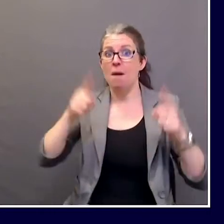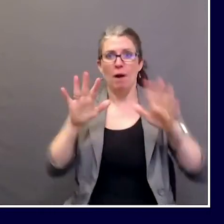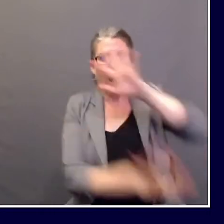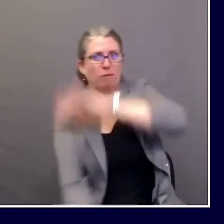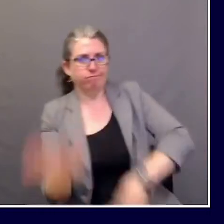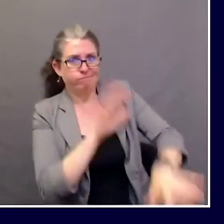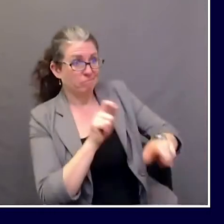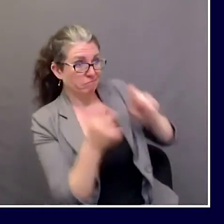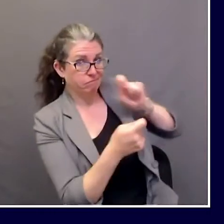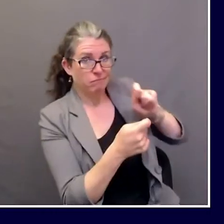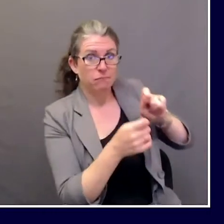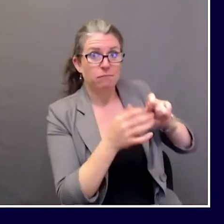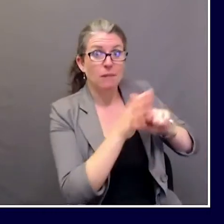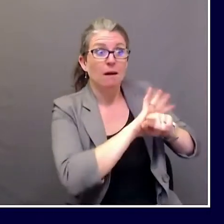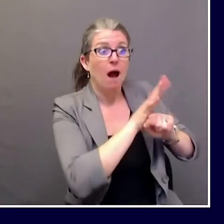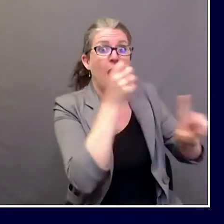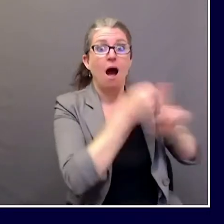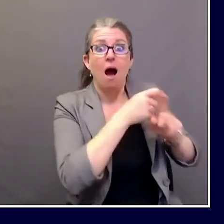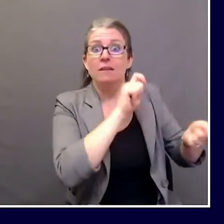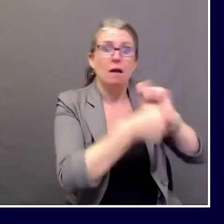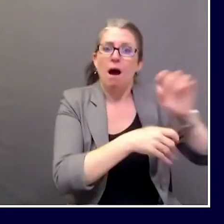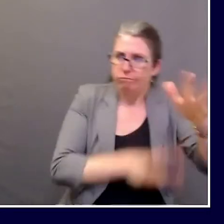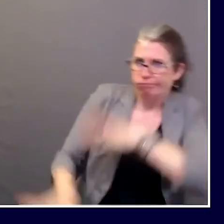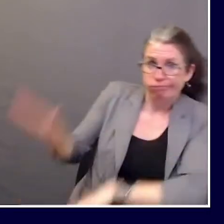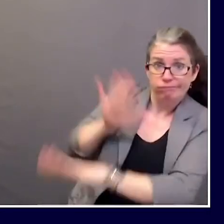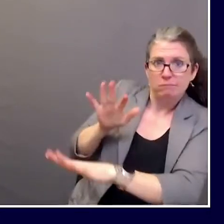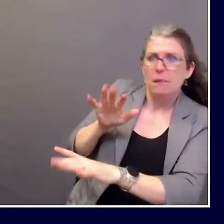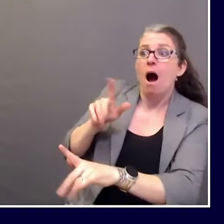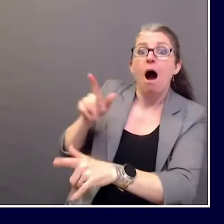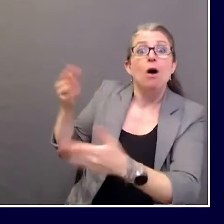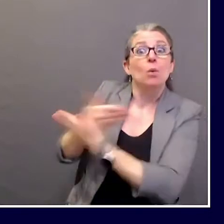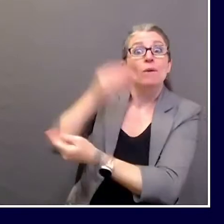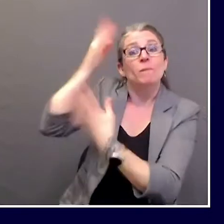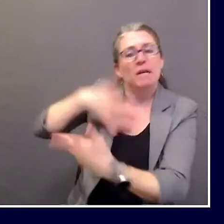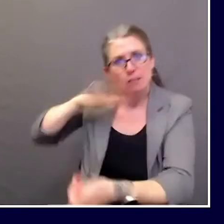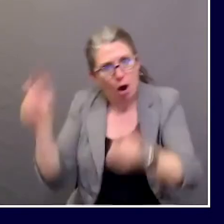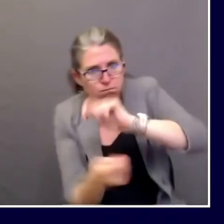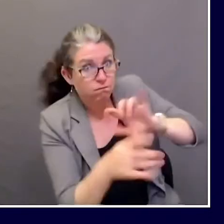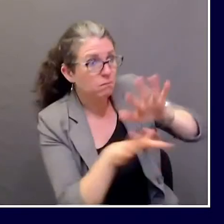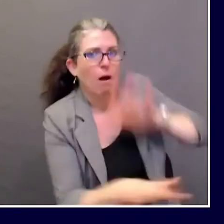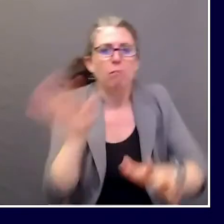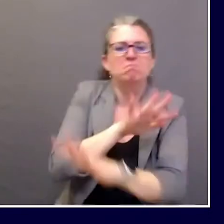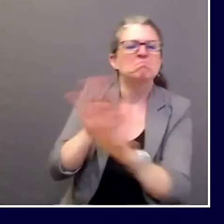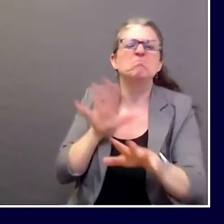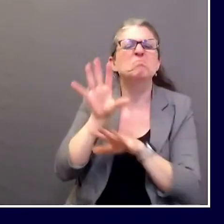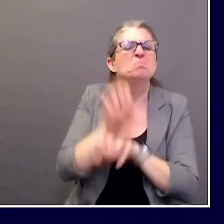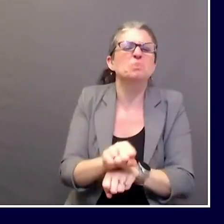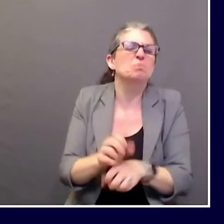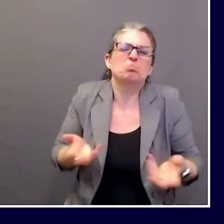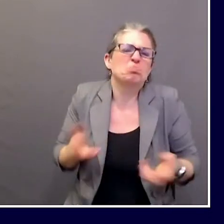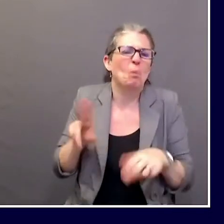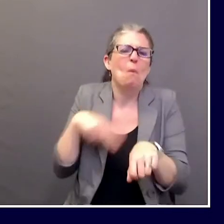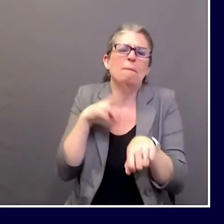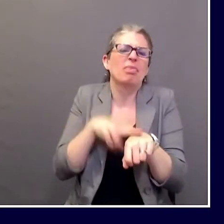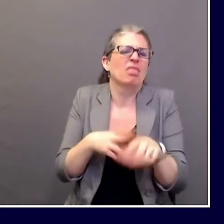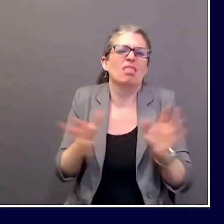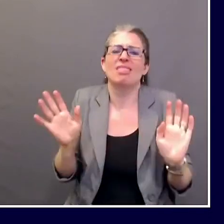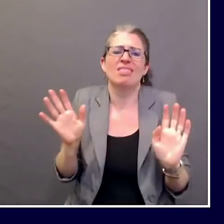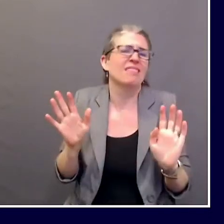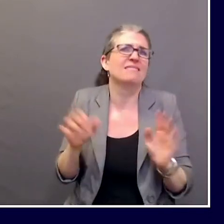clinic, in a partnership with the Federal Emergency Management Agency, began vaccinating Maine people with the J&J vaccine over in